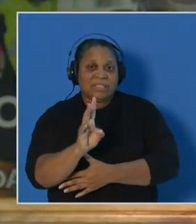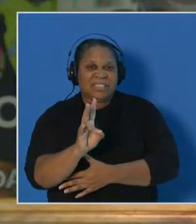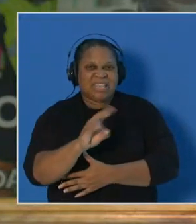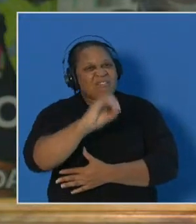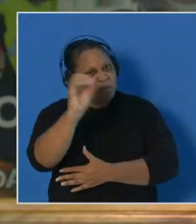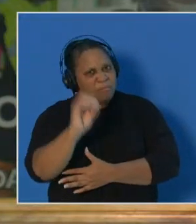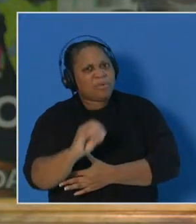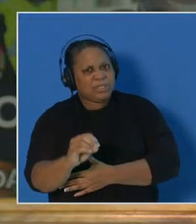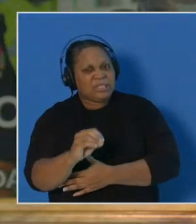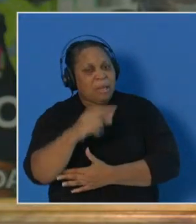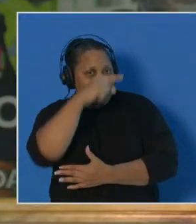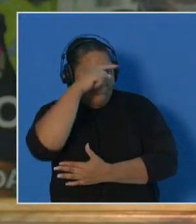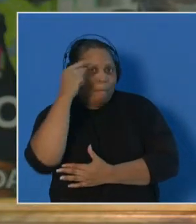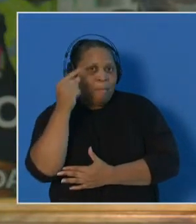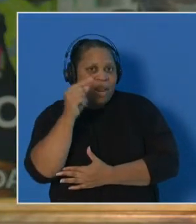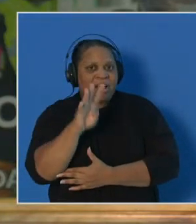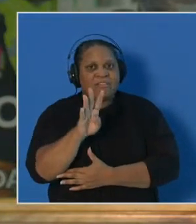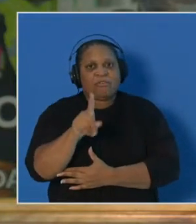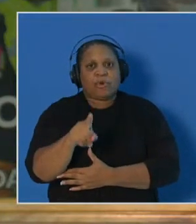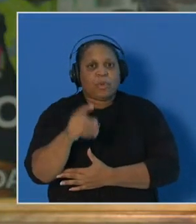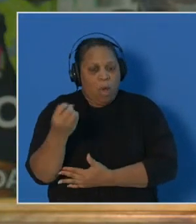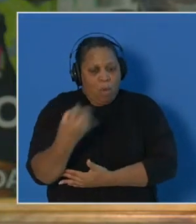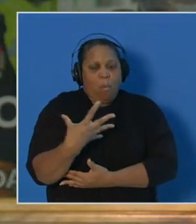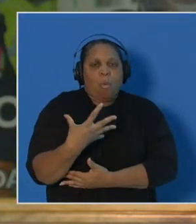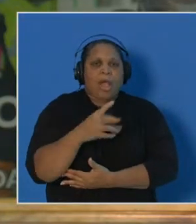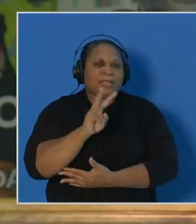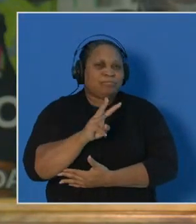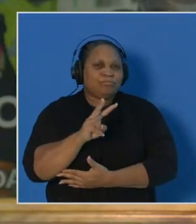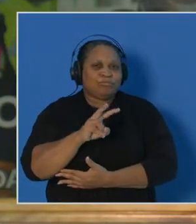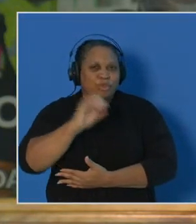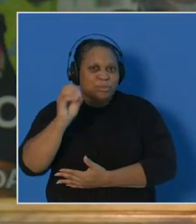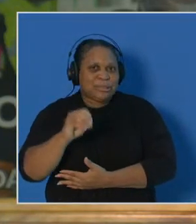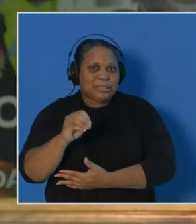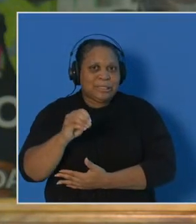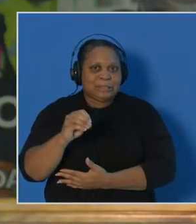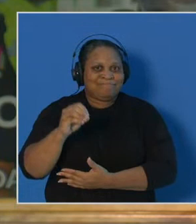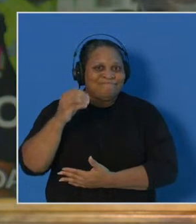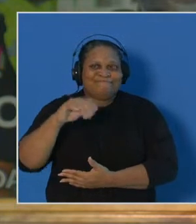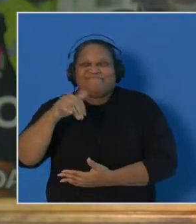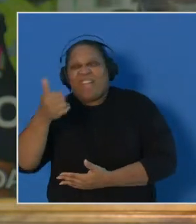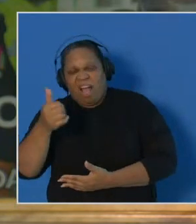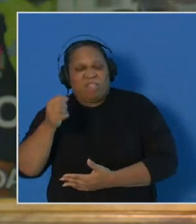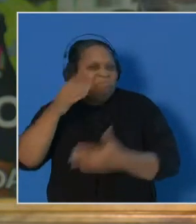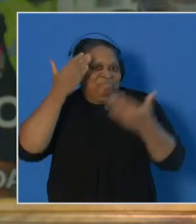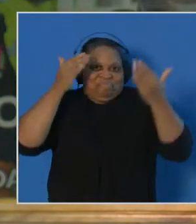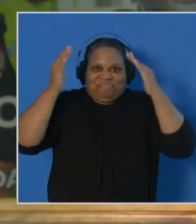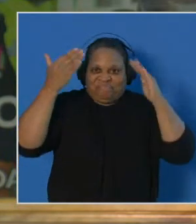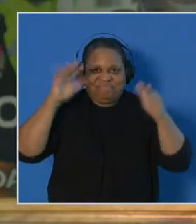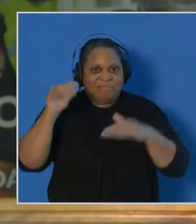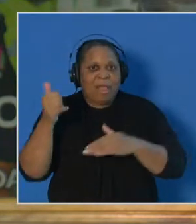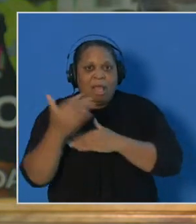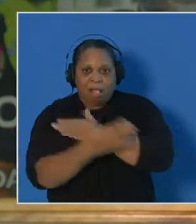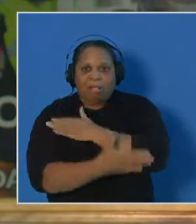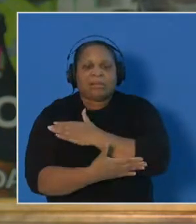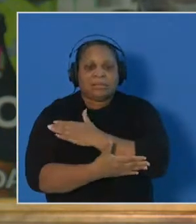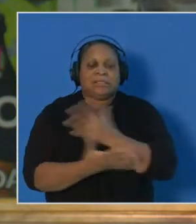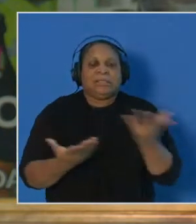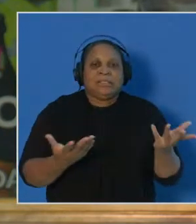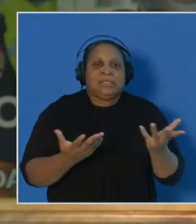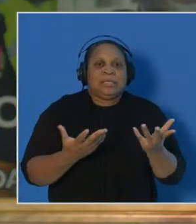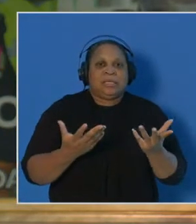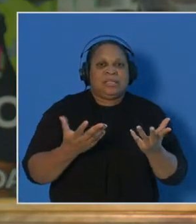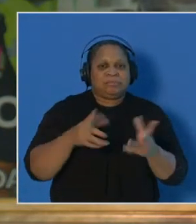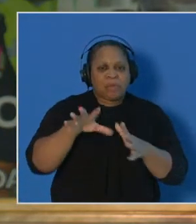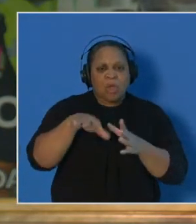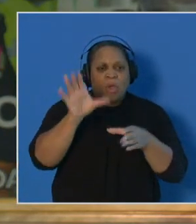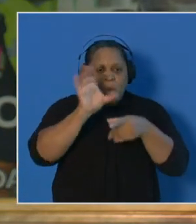of the cases are Black, 41% are white, and 2% are other or unknown. The source of all local cases is